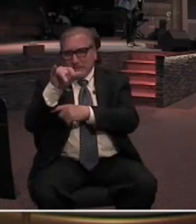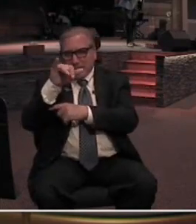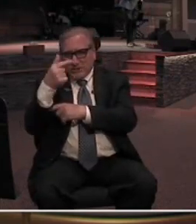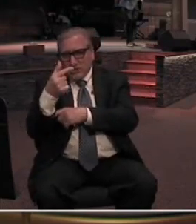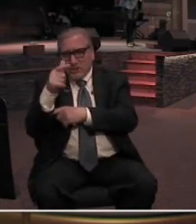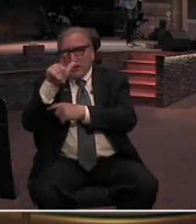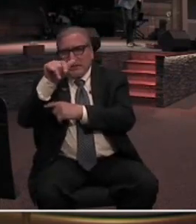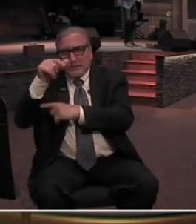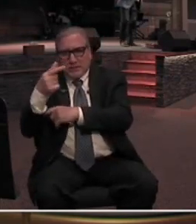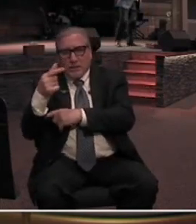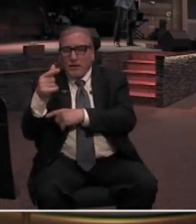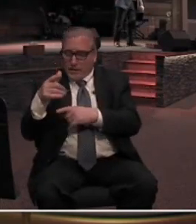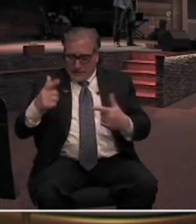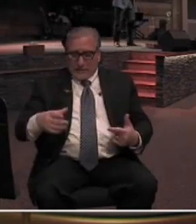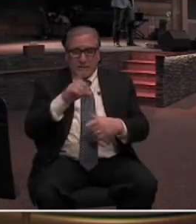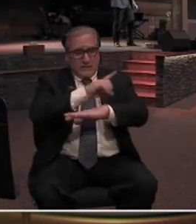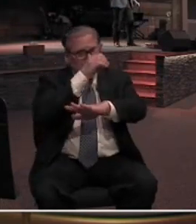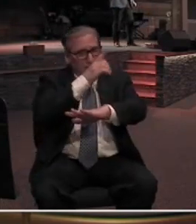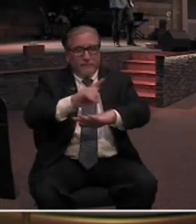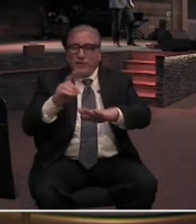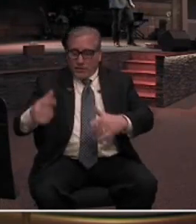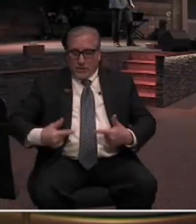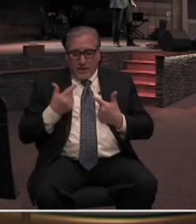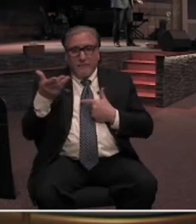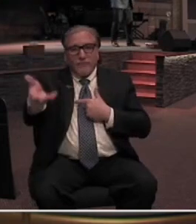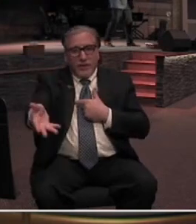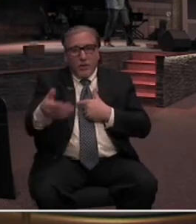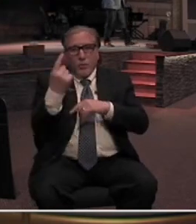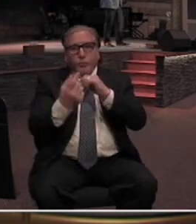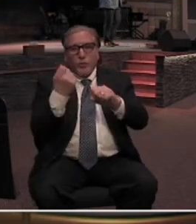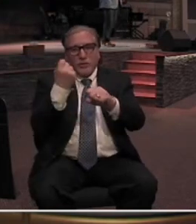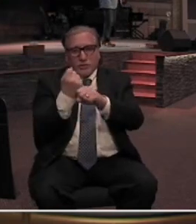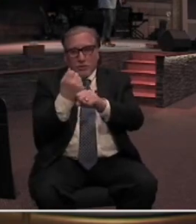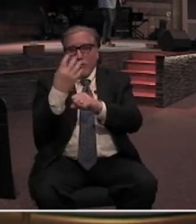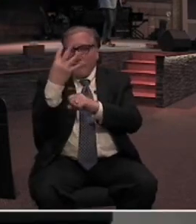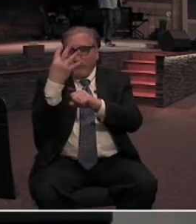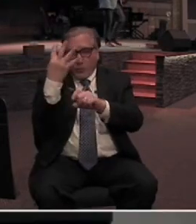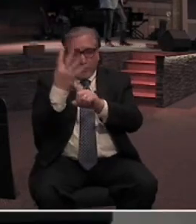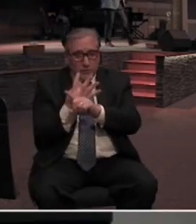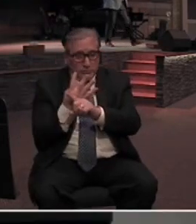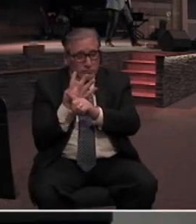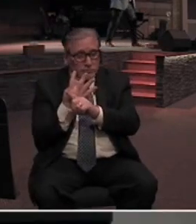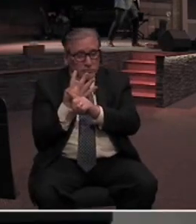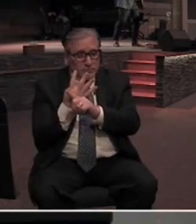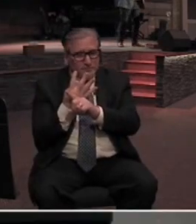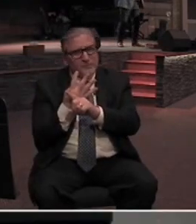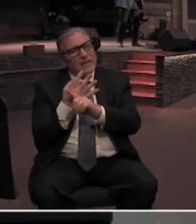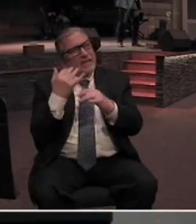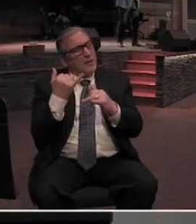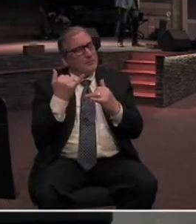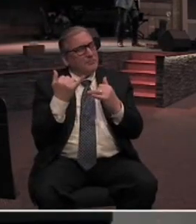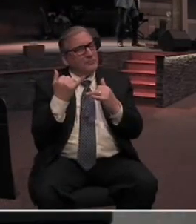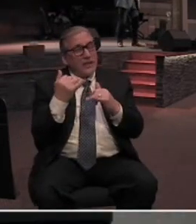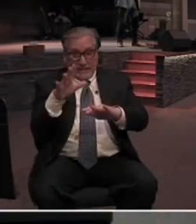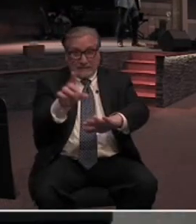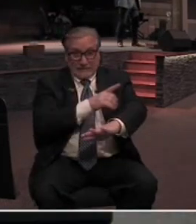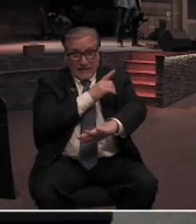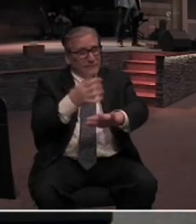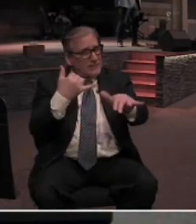went, and David lived in Ziklag a year and 4 months. Now watch. David's still